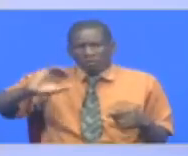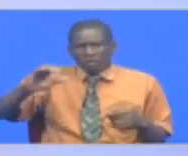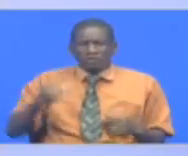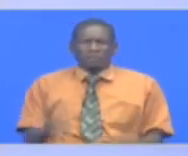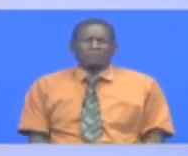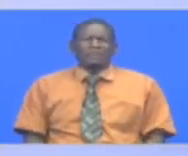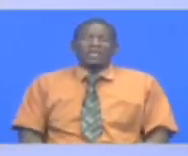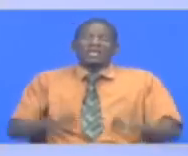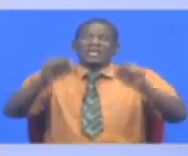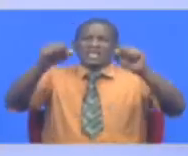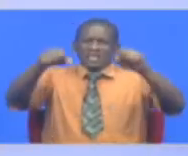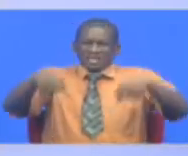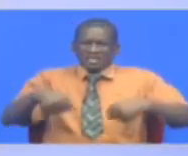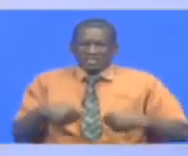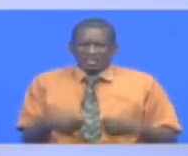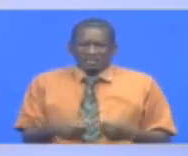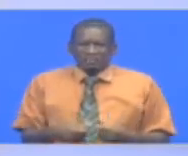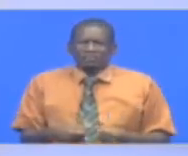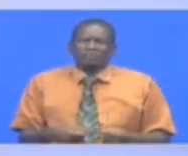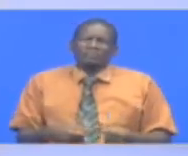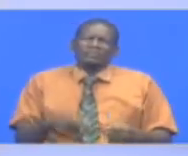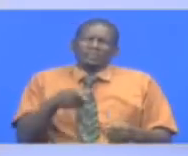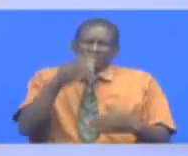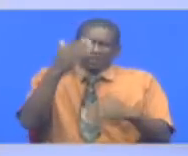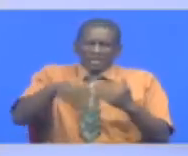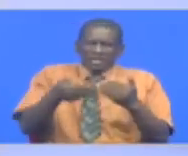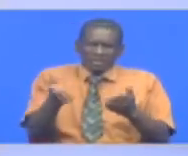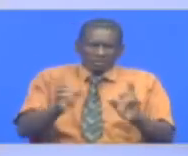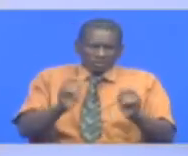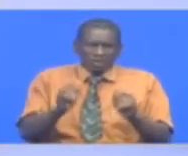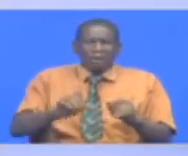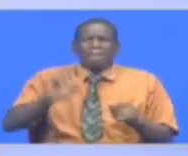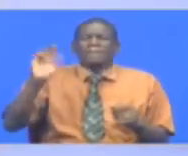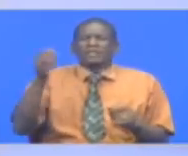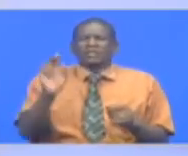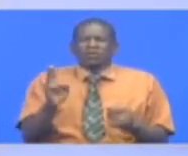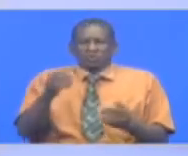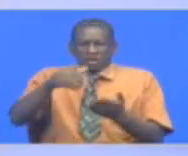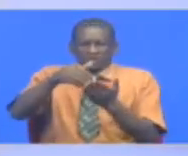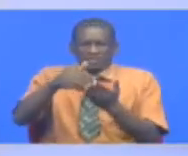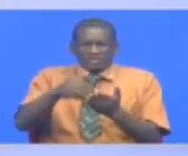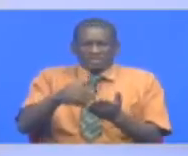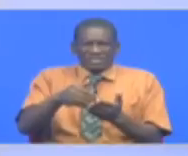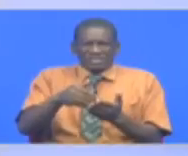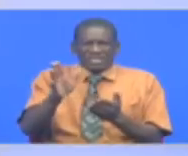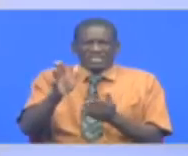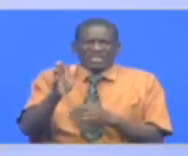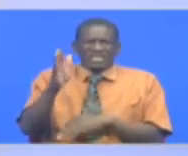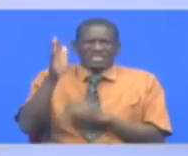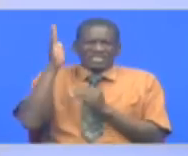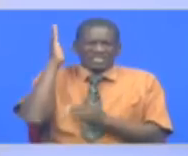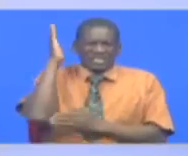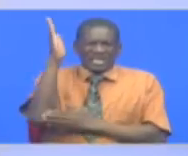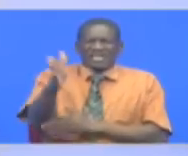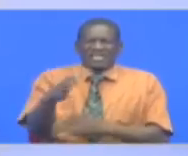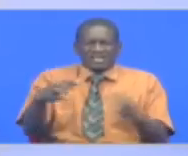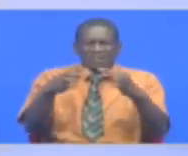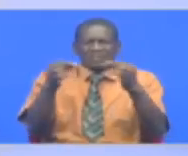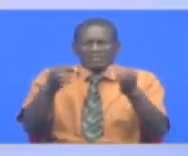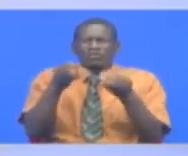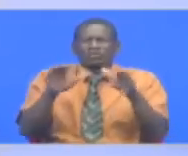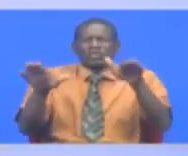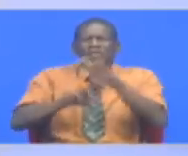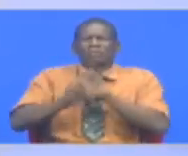And yes, the war front doesn't end there, and the president has sent his most direct and clear message yet to his